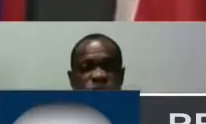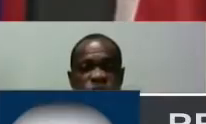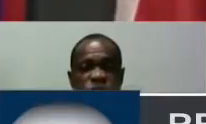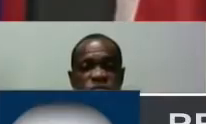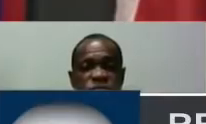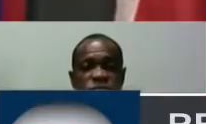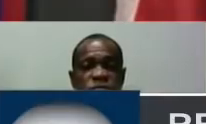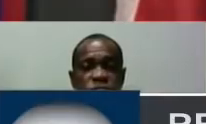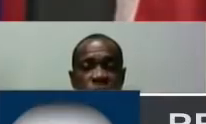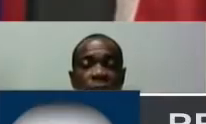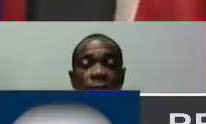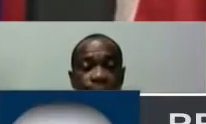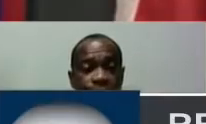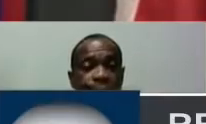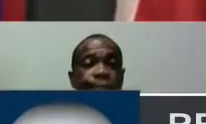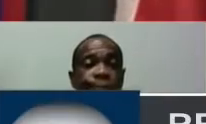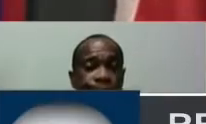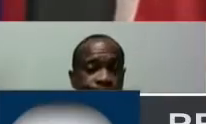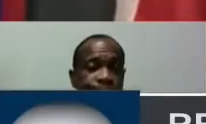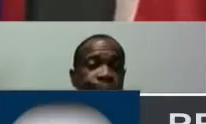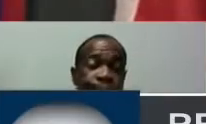And of course,